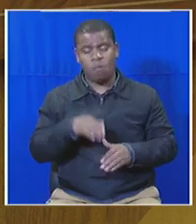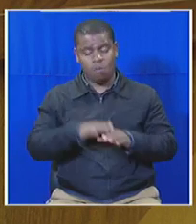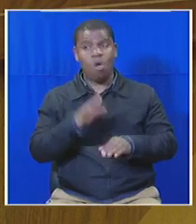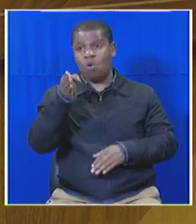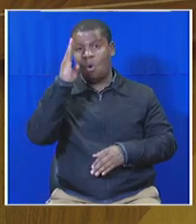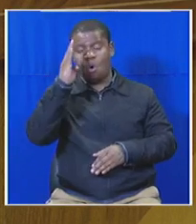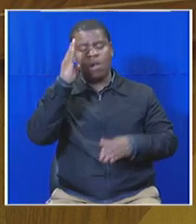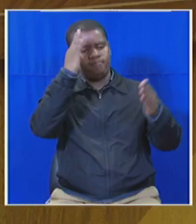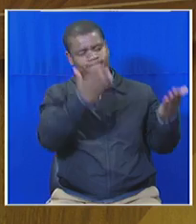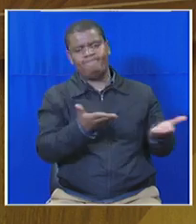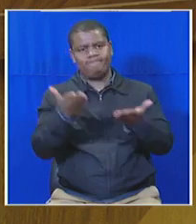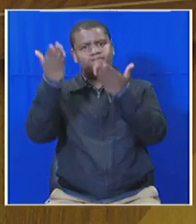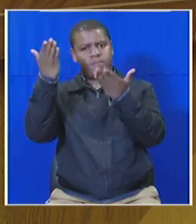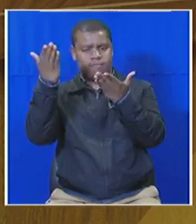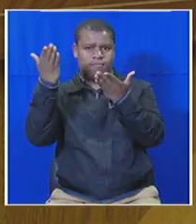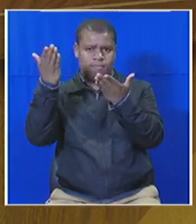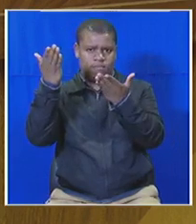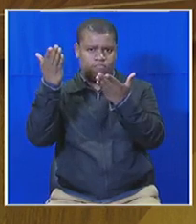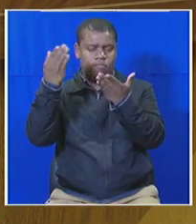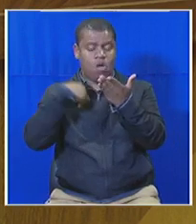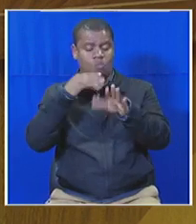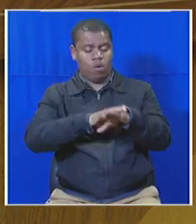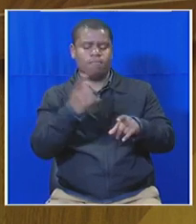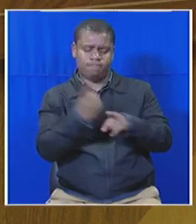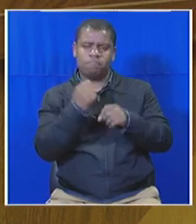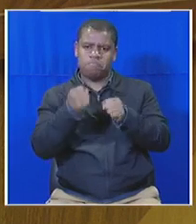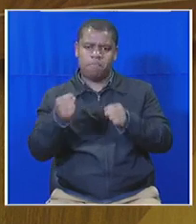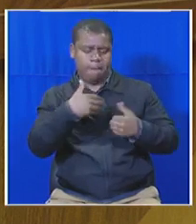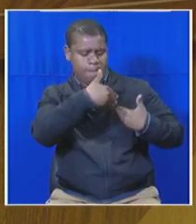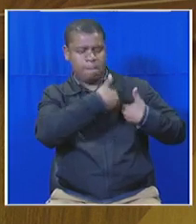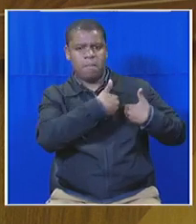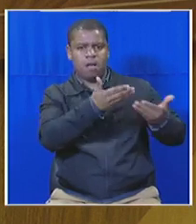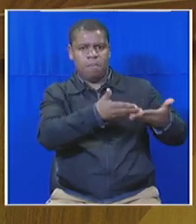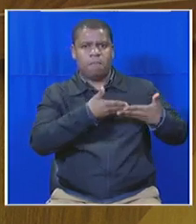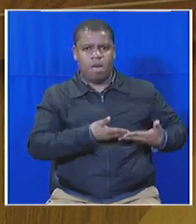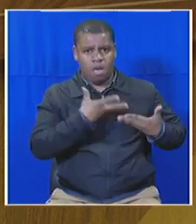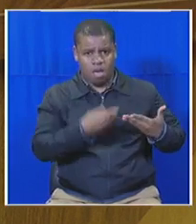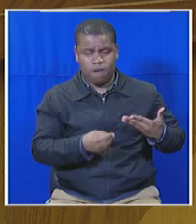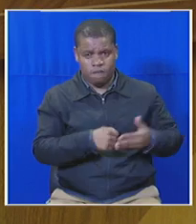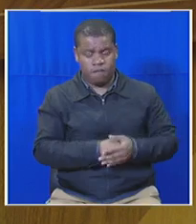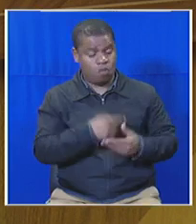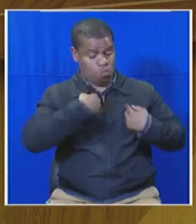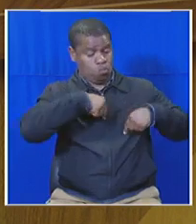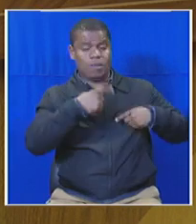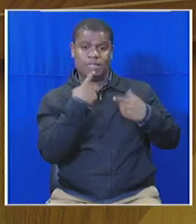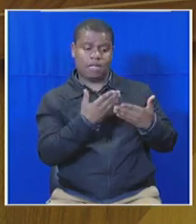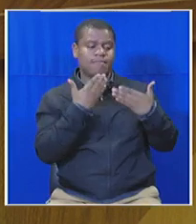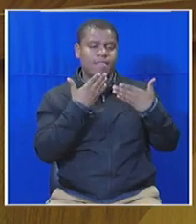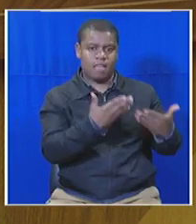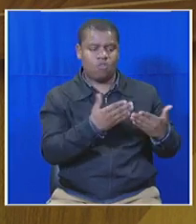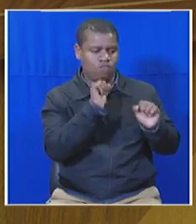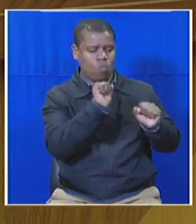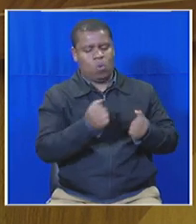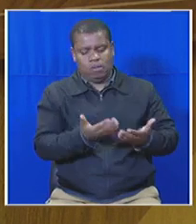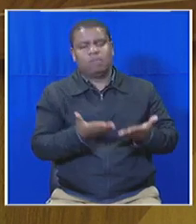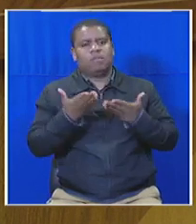his keeping, and we have you in our hearts. As we say thank you for your service,